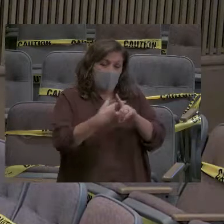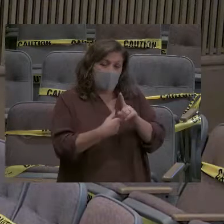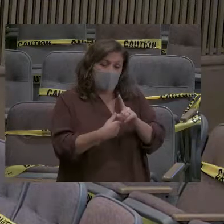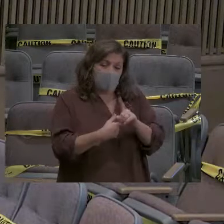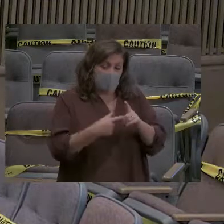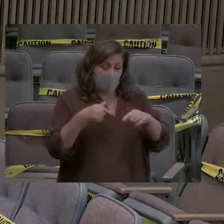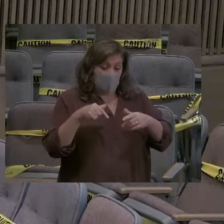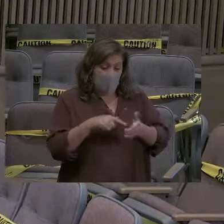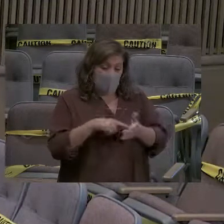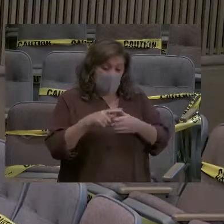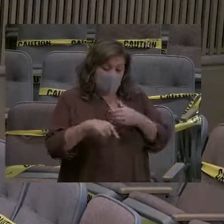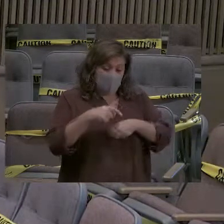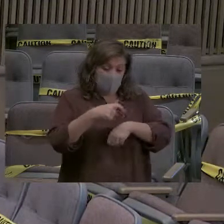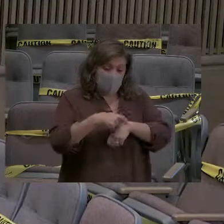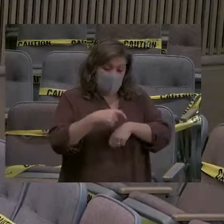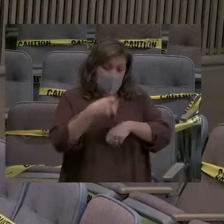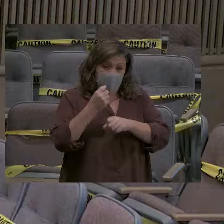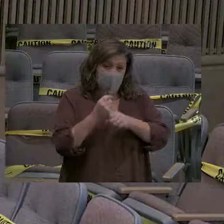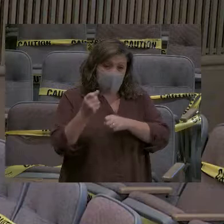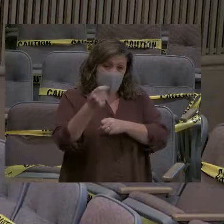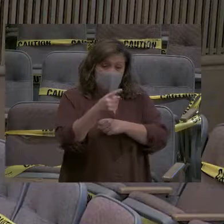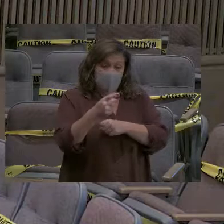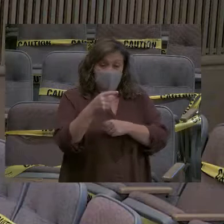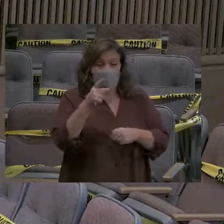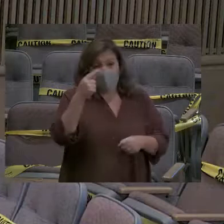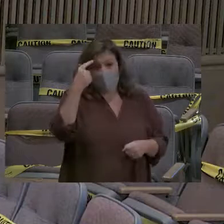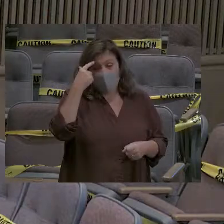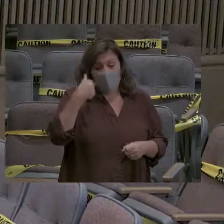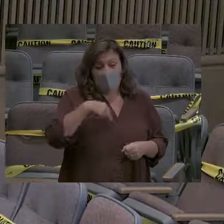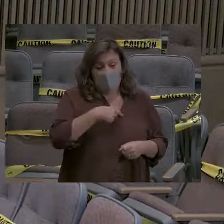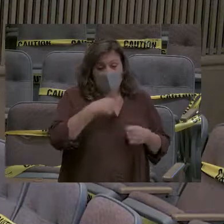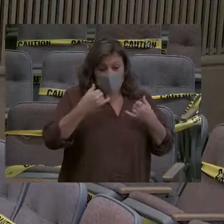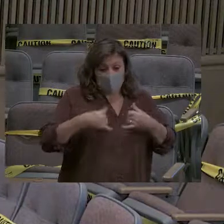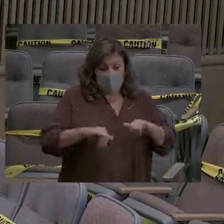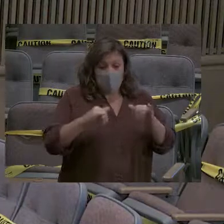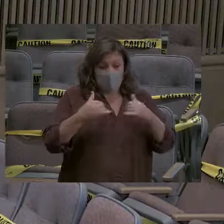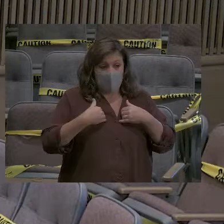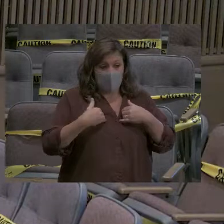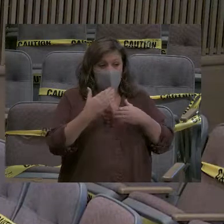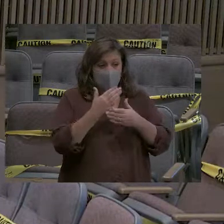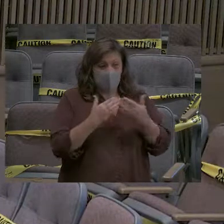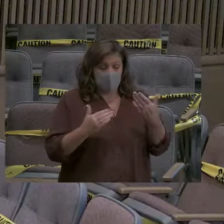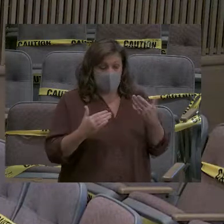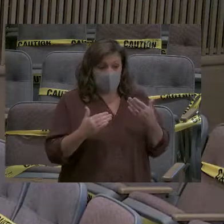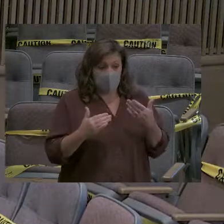this time next year, do you think we'll still be having some symptom of this